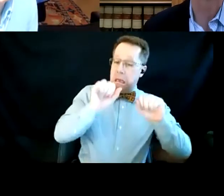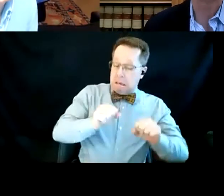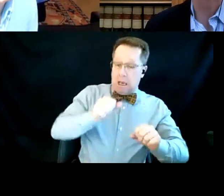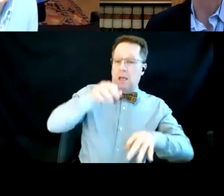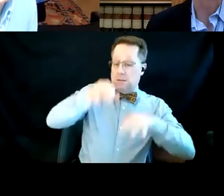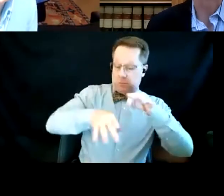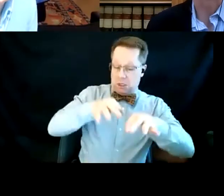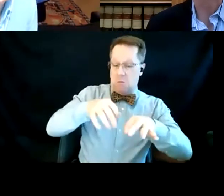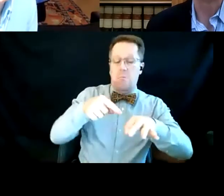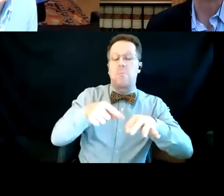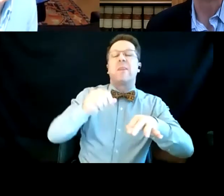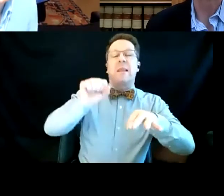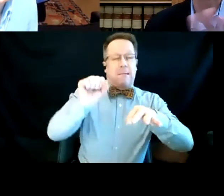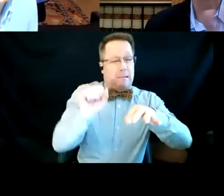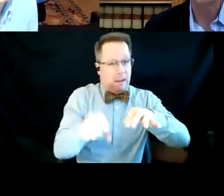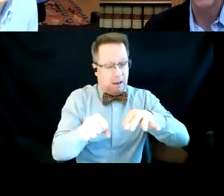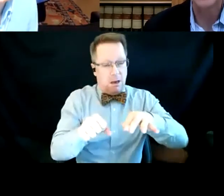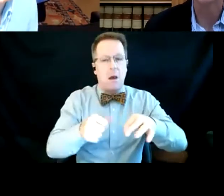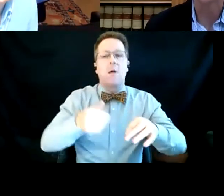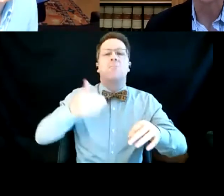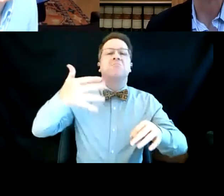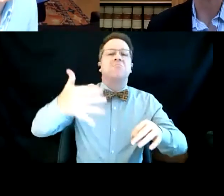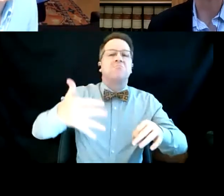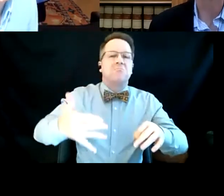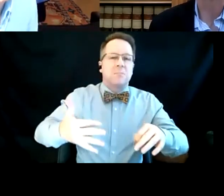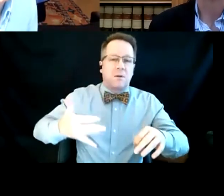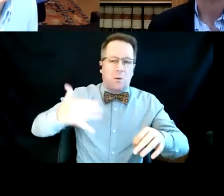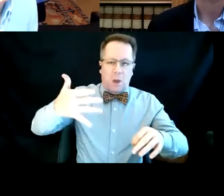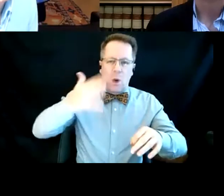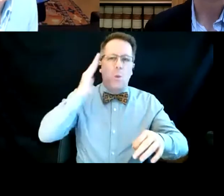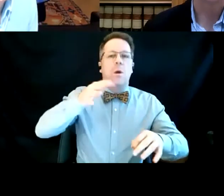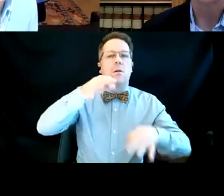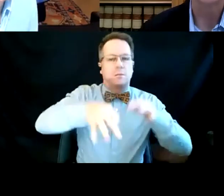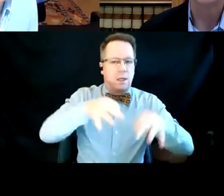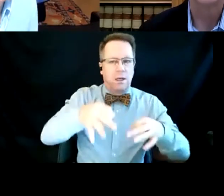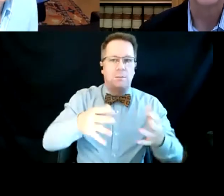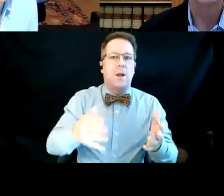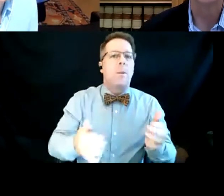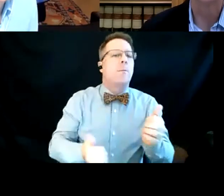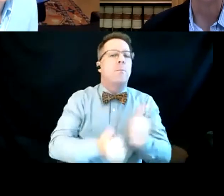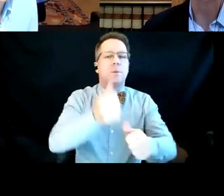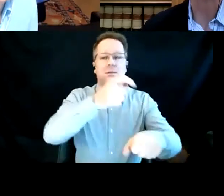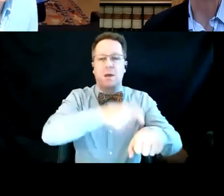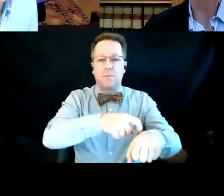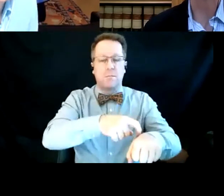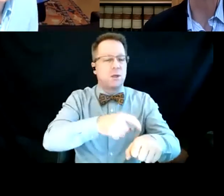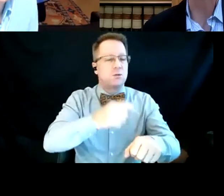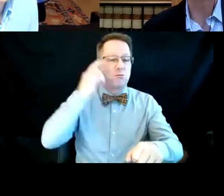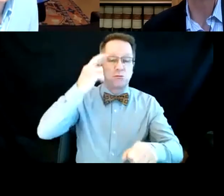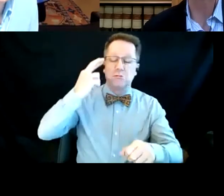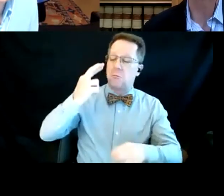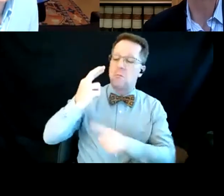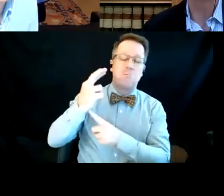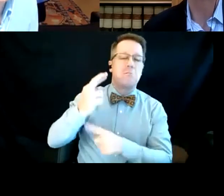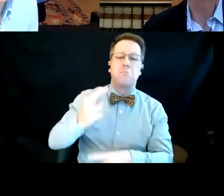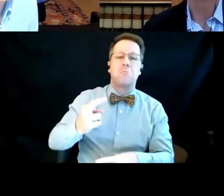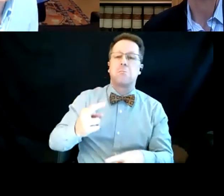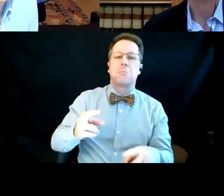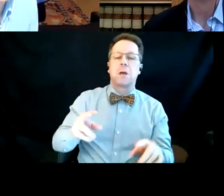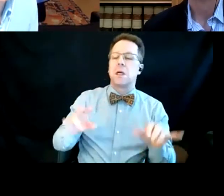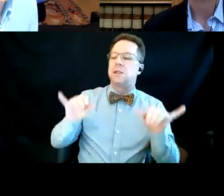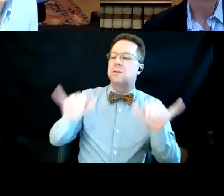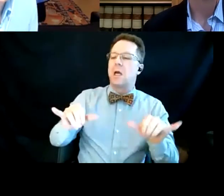very occasionally it does. But in the vast majority of cases, it doesn't even give a reason. It just says stay is